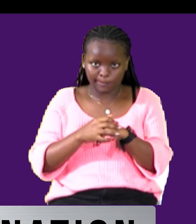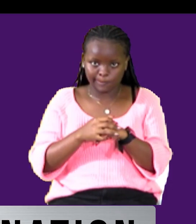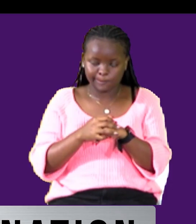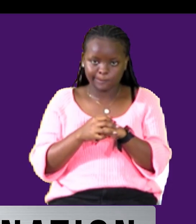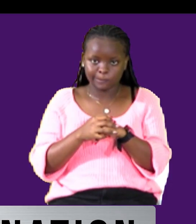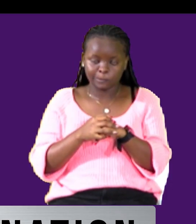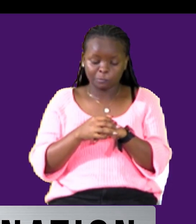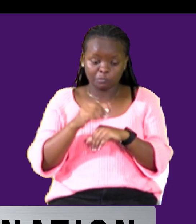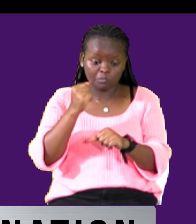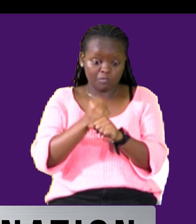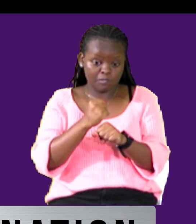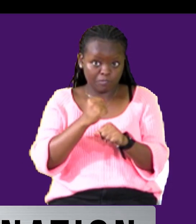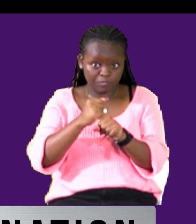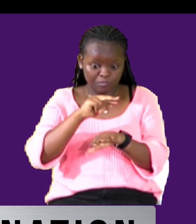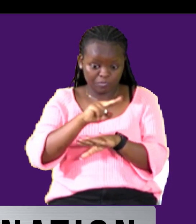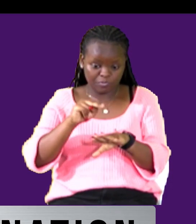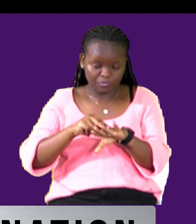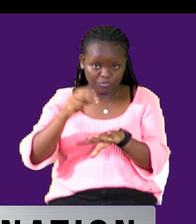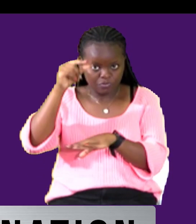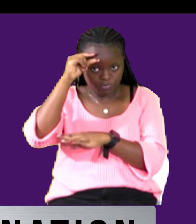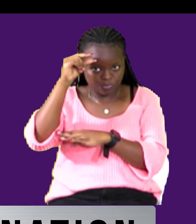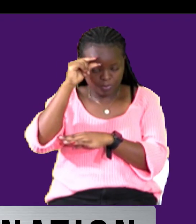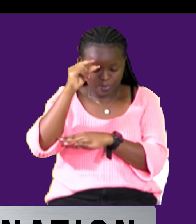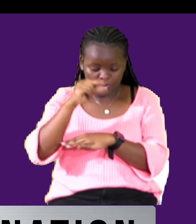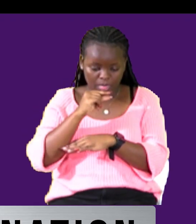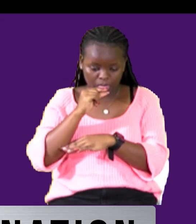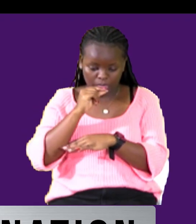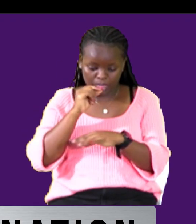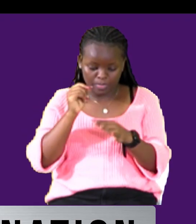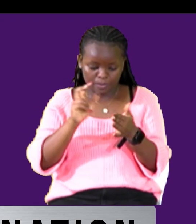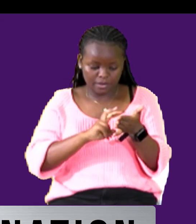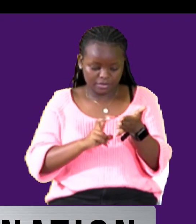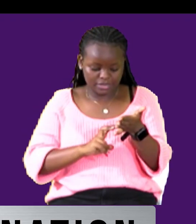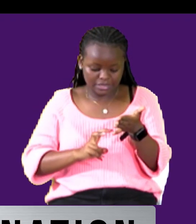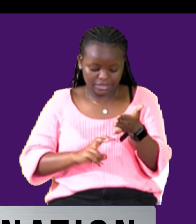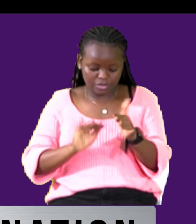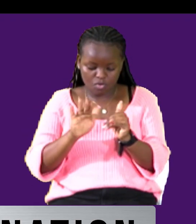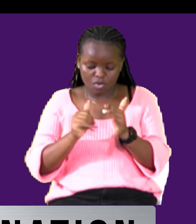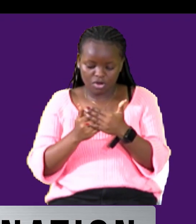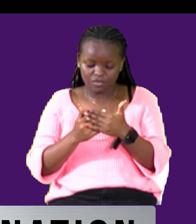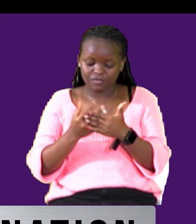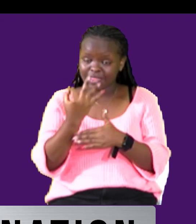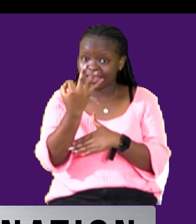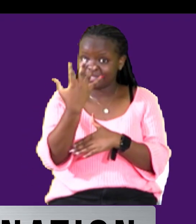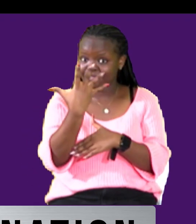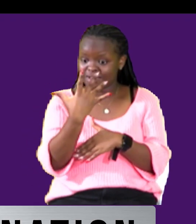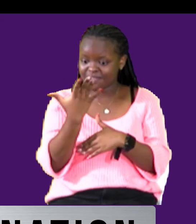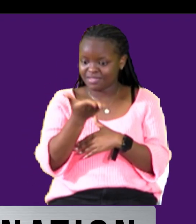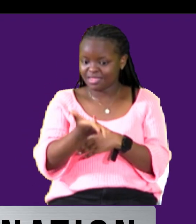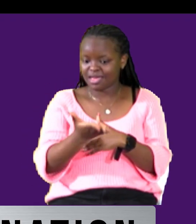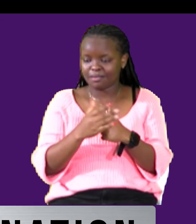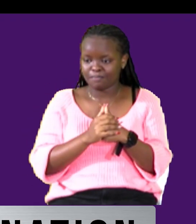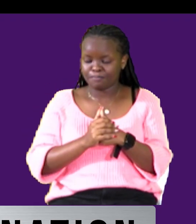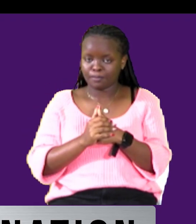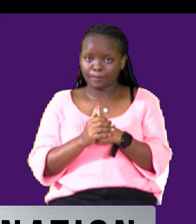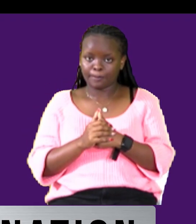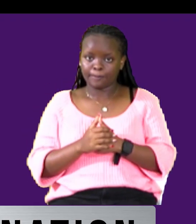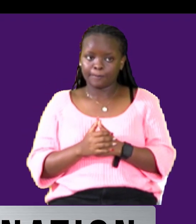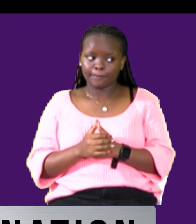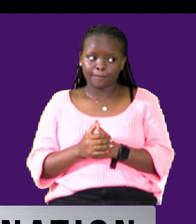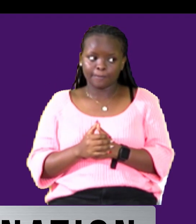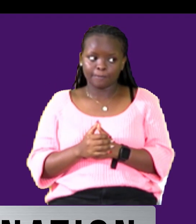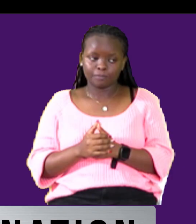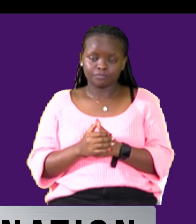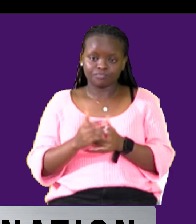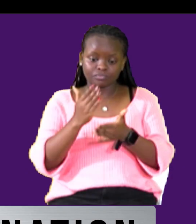And the functions of the national government, if you go through all of it, there are actually 35, if you itemize them. In Part